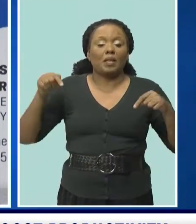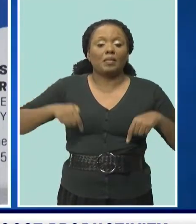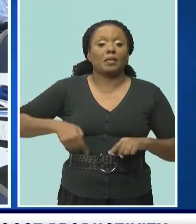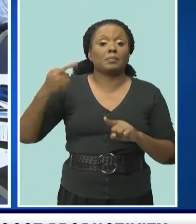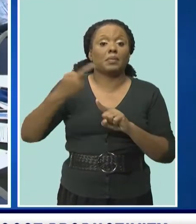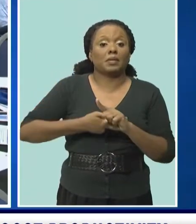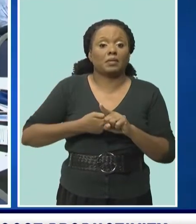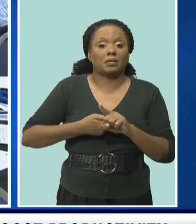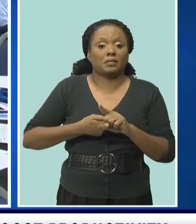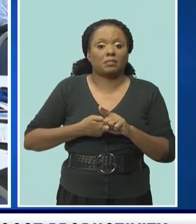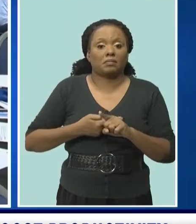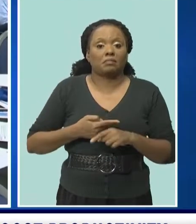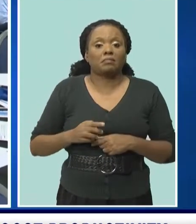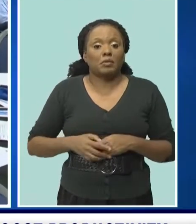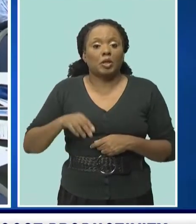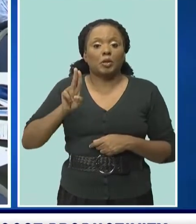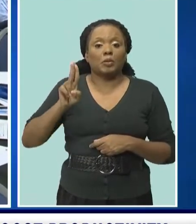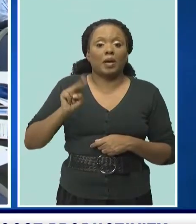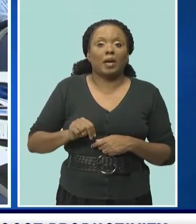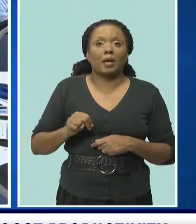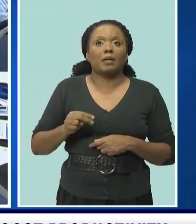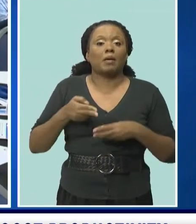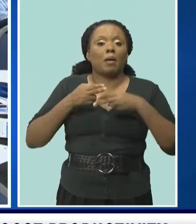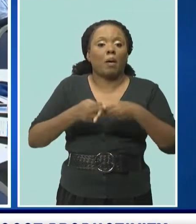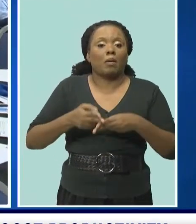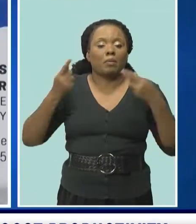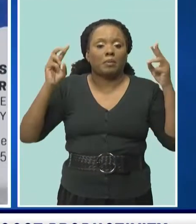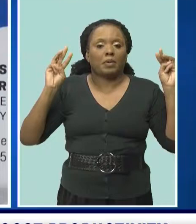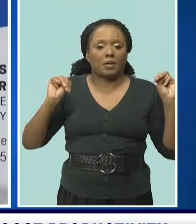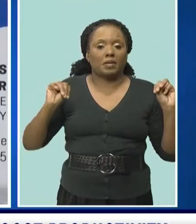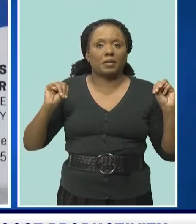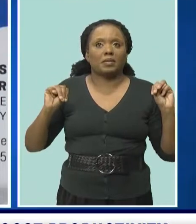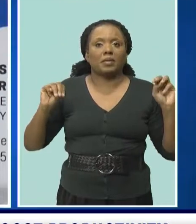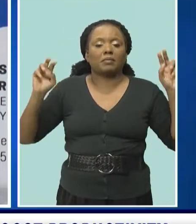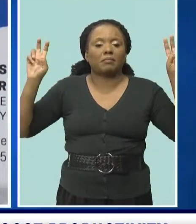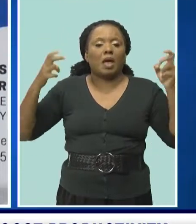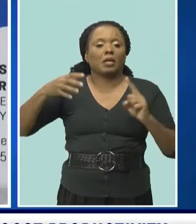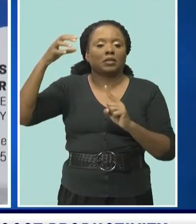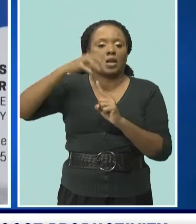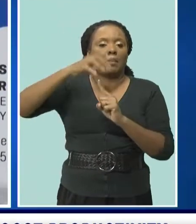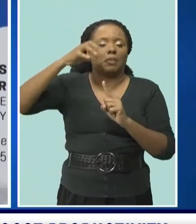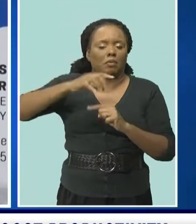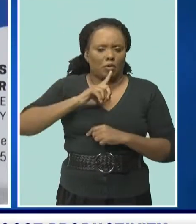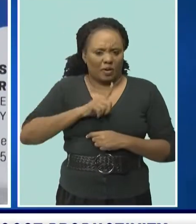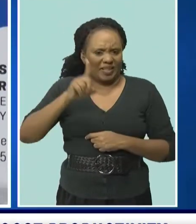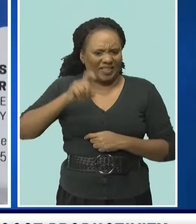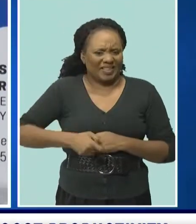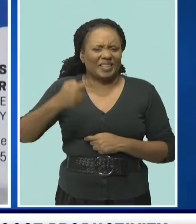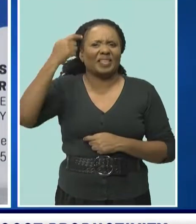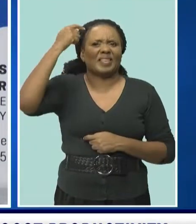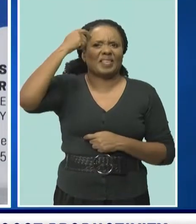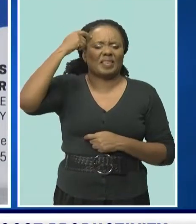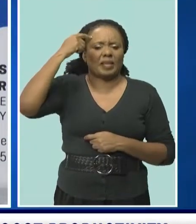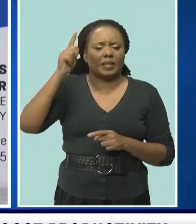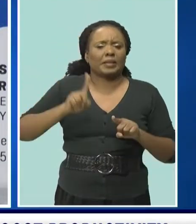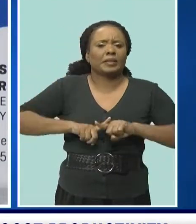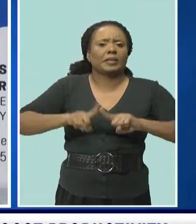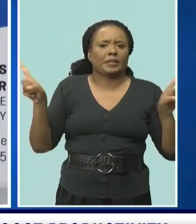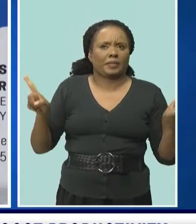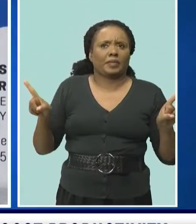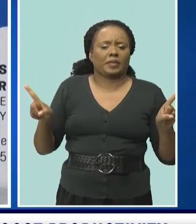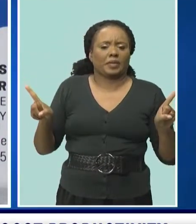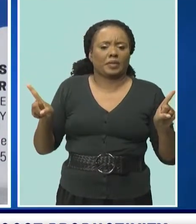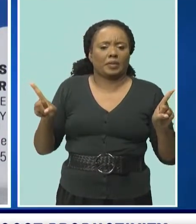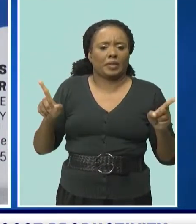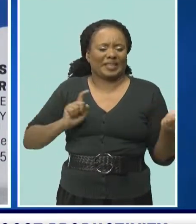United Nations, made a rallying call for discipline, thinking outside of the box and recreating. The big push has now to